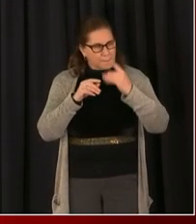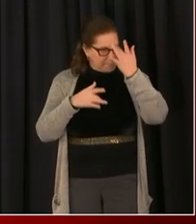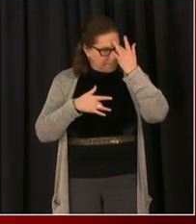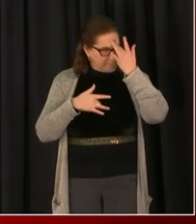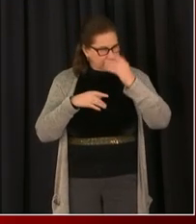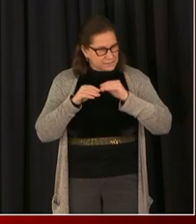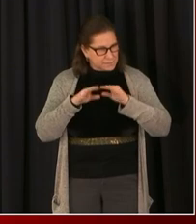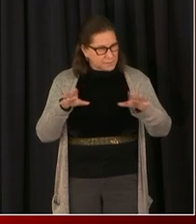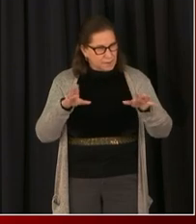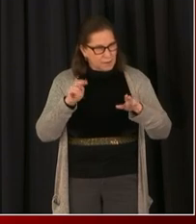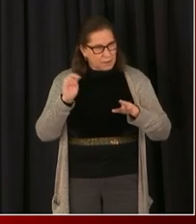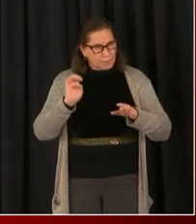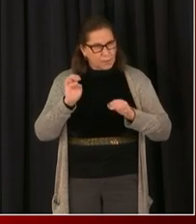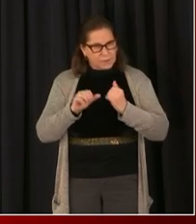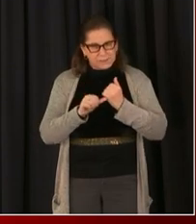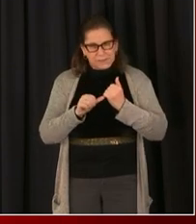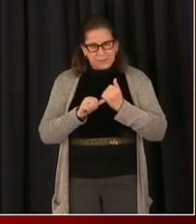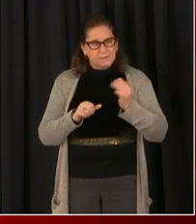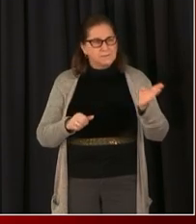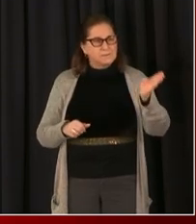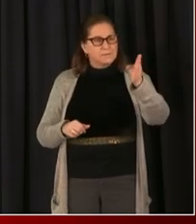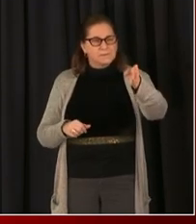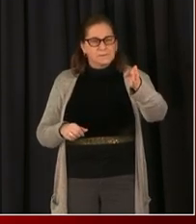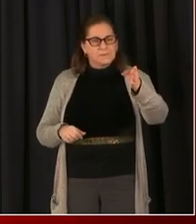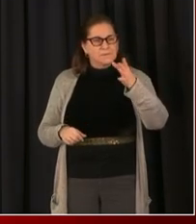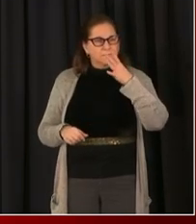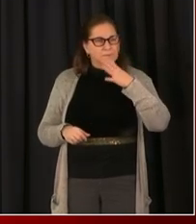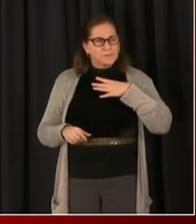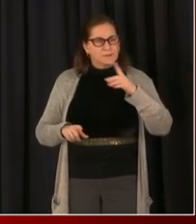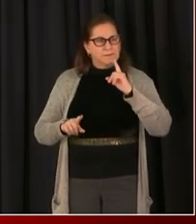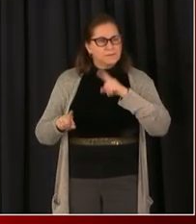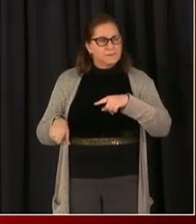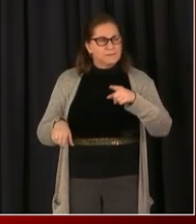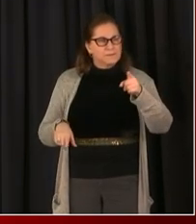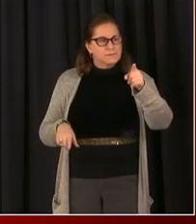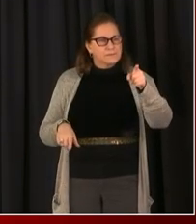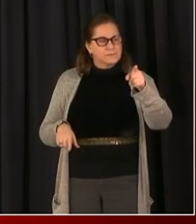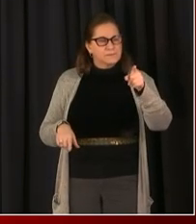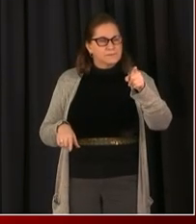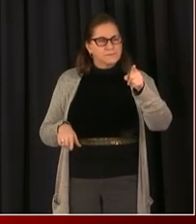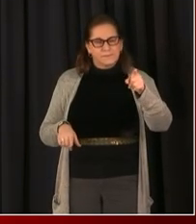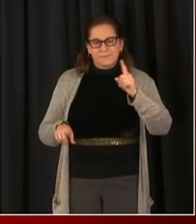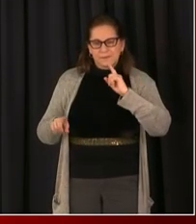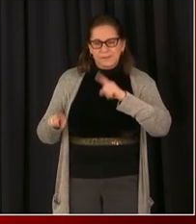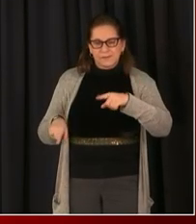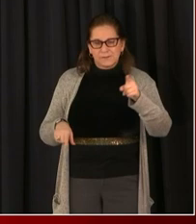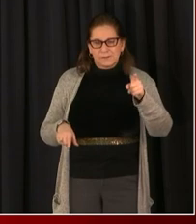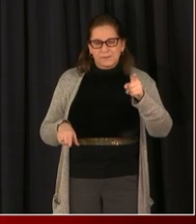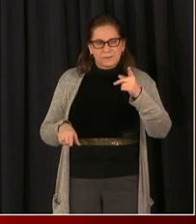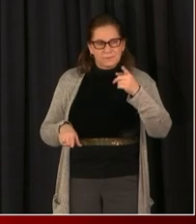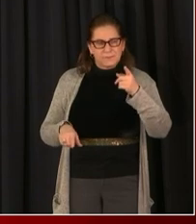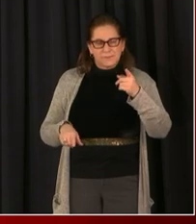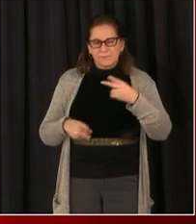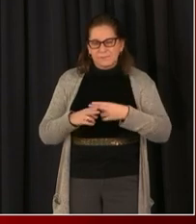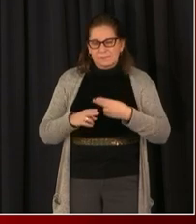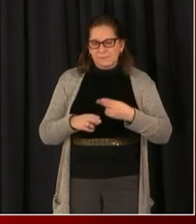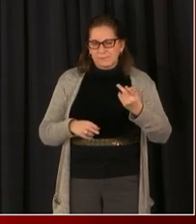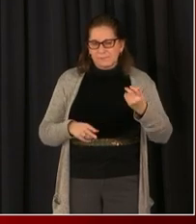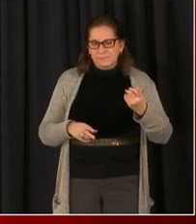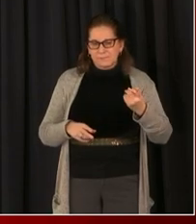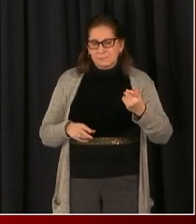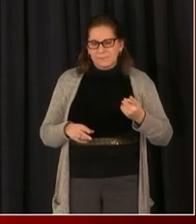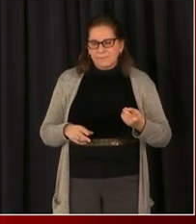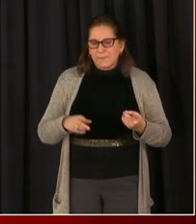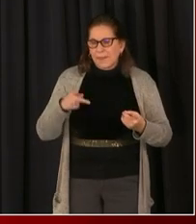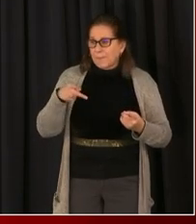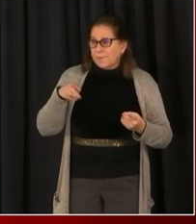someone else. And Sure. So the Pandemic Unemployment Assistance Program was